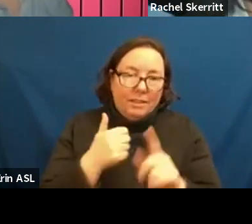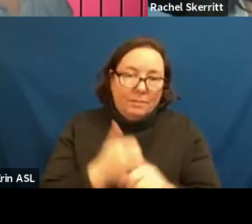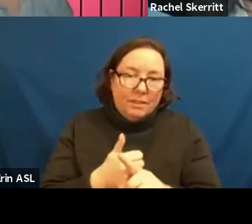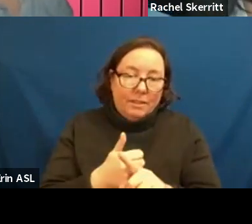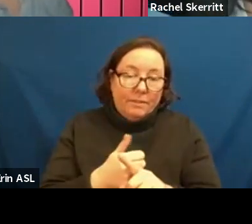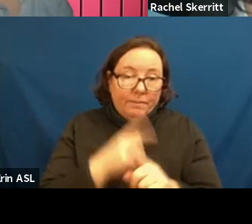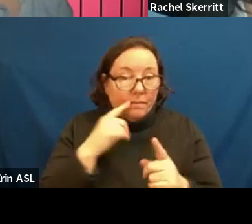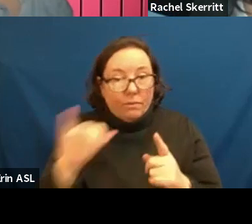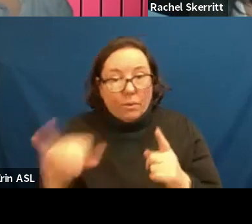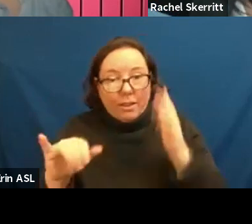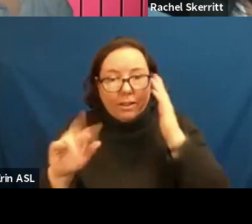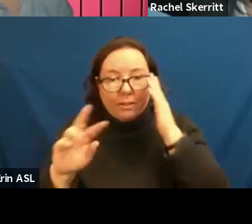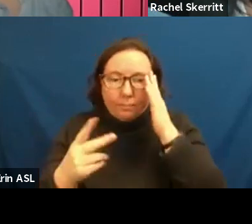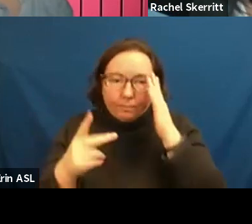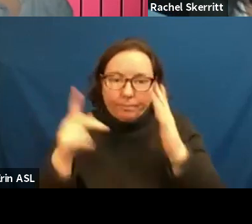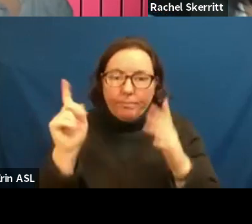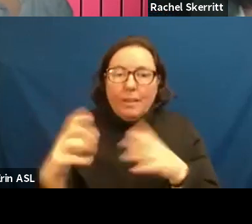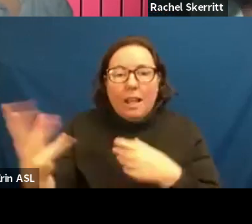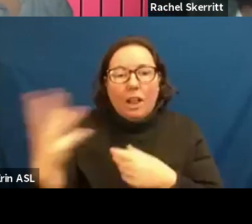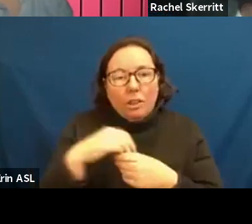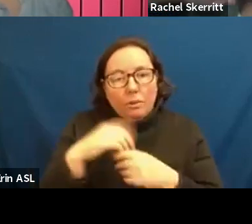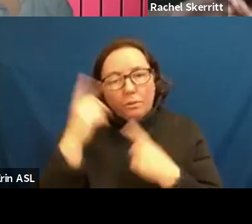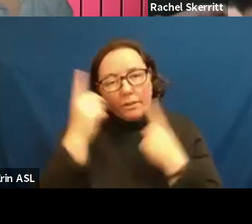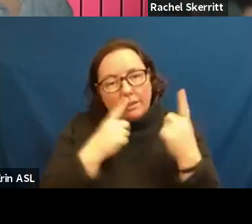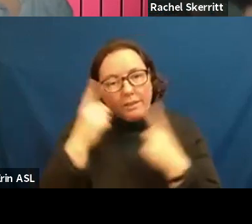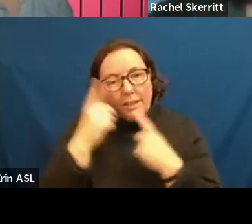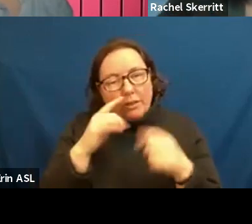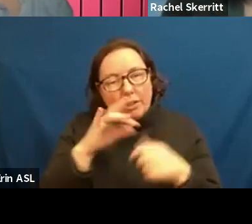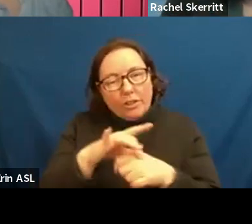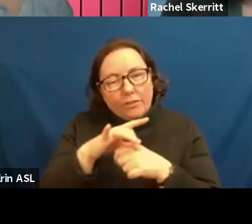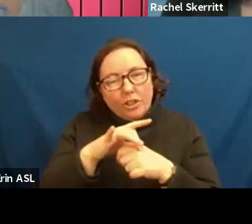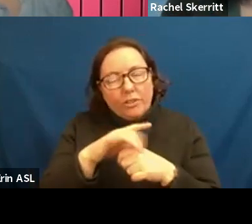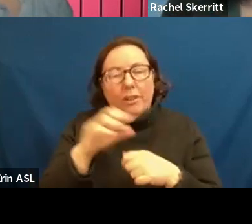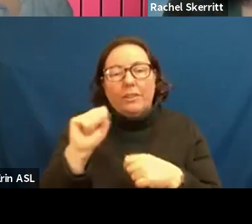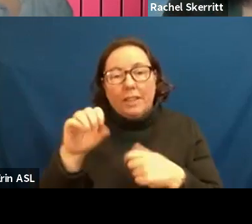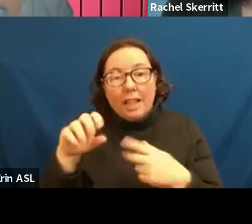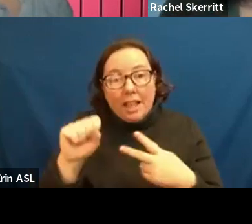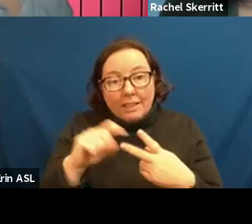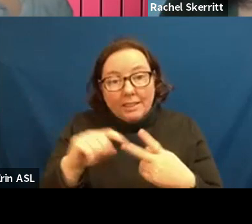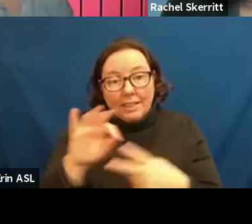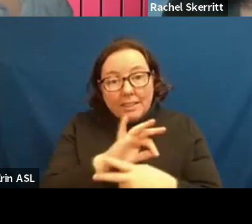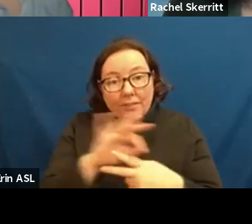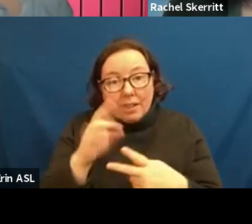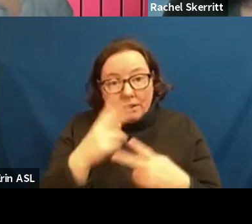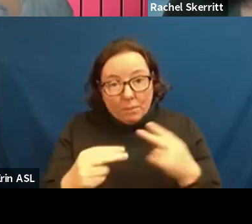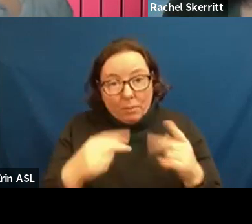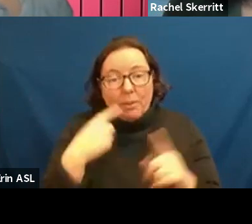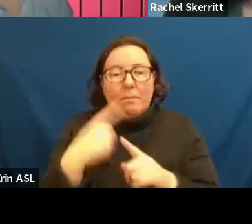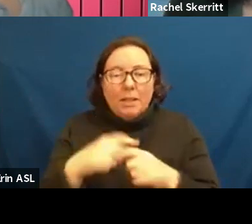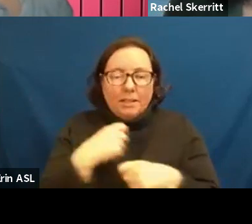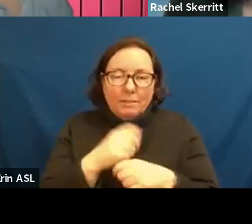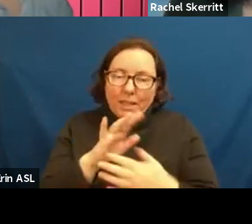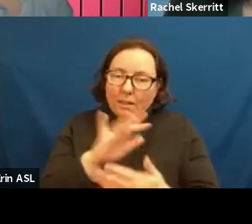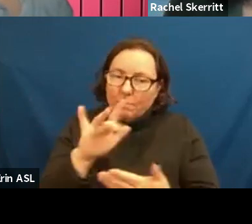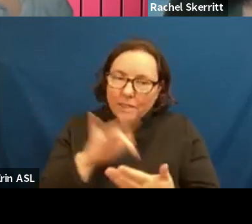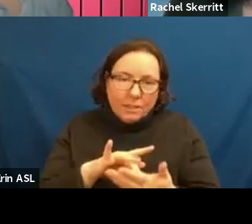do this, it's essential that we not only include consideration of geographic and socioeconomic factors, but make them an essential